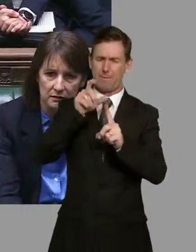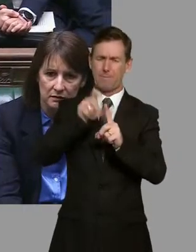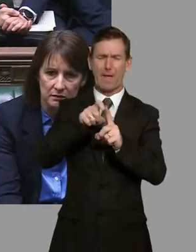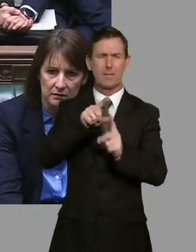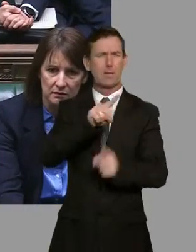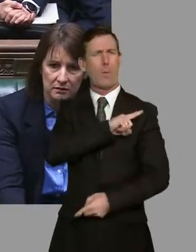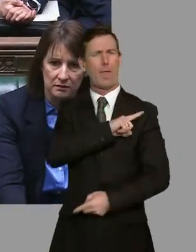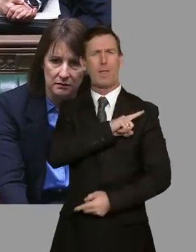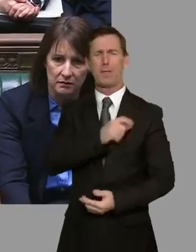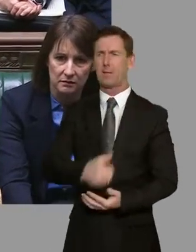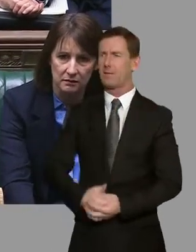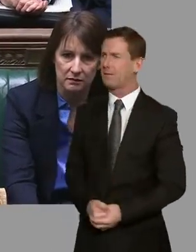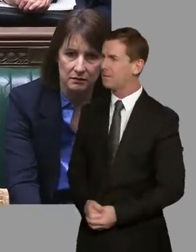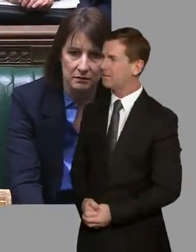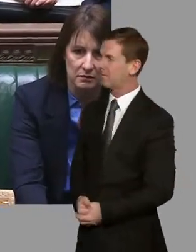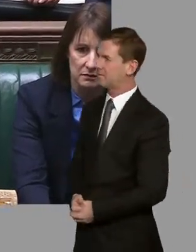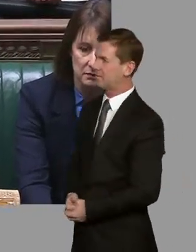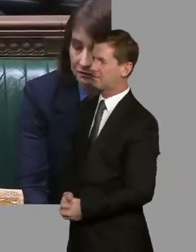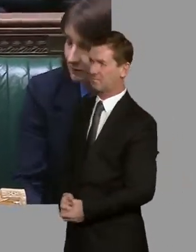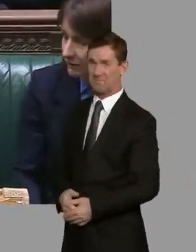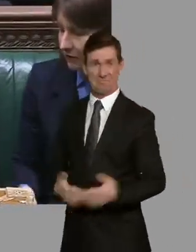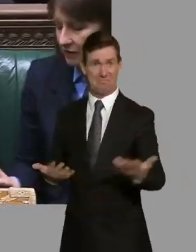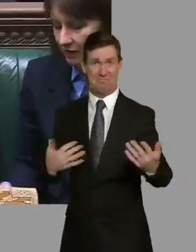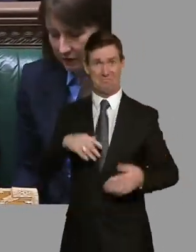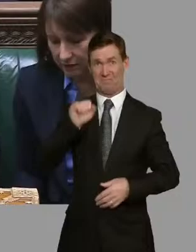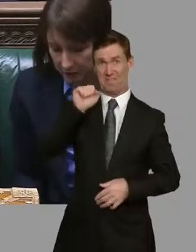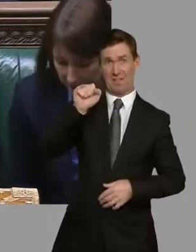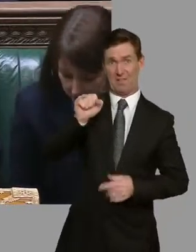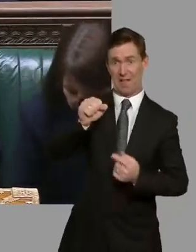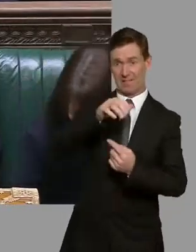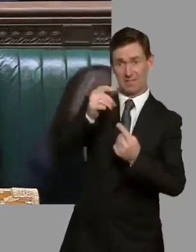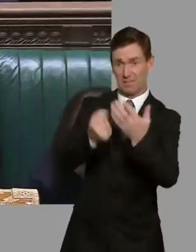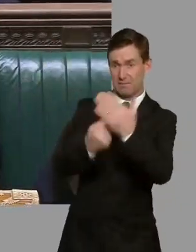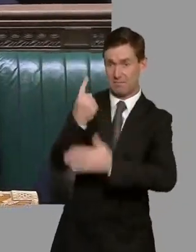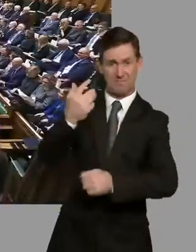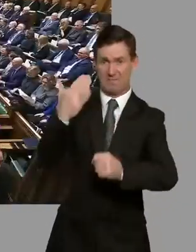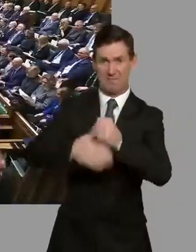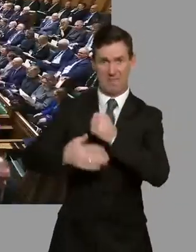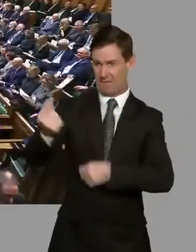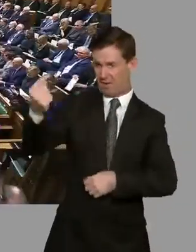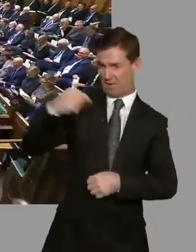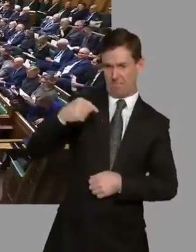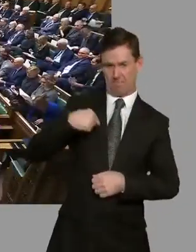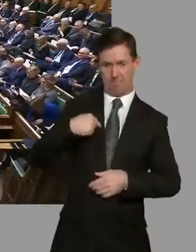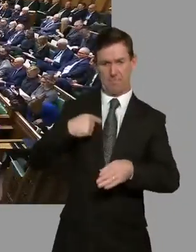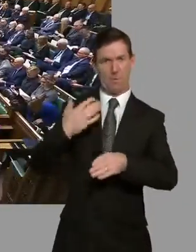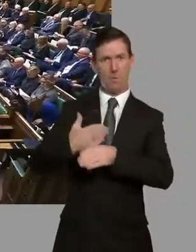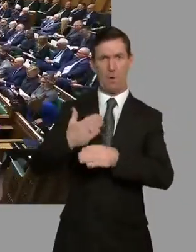Right. That completes Prime Minister's question.